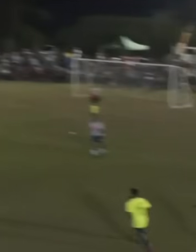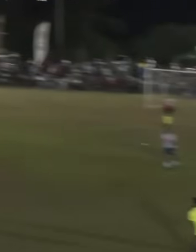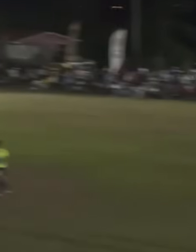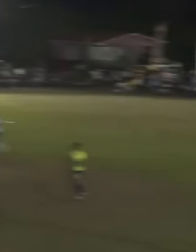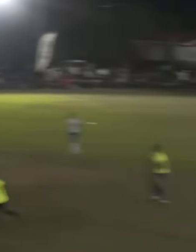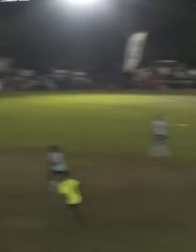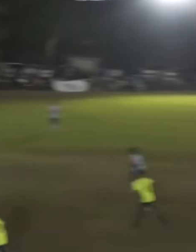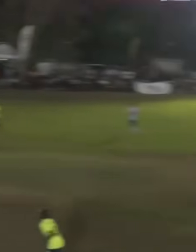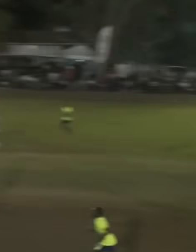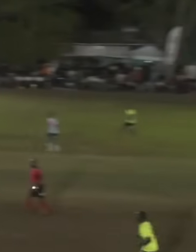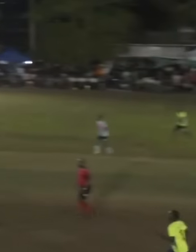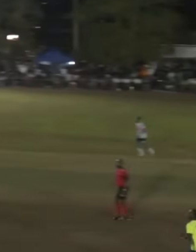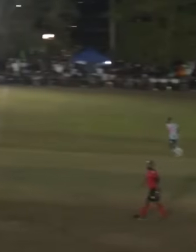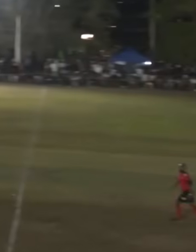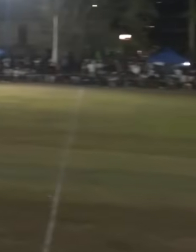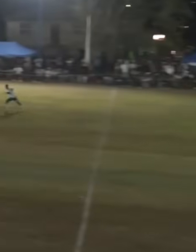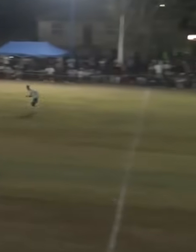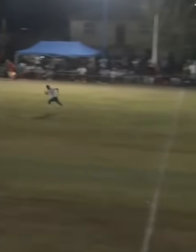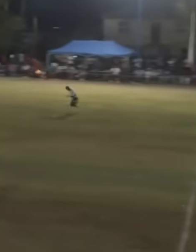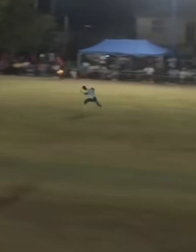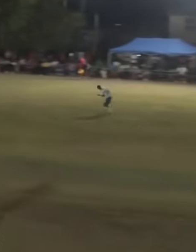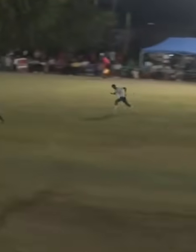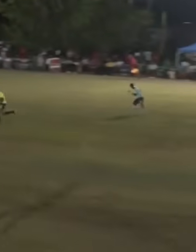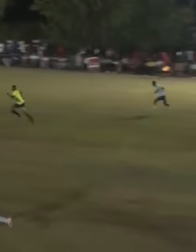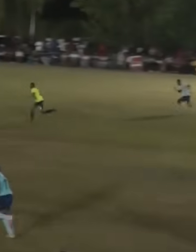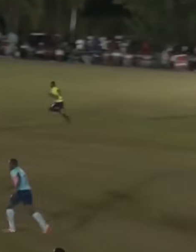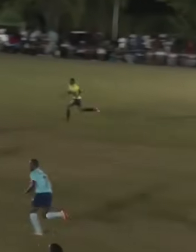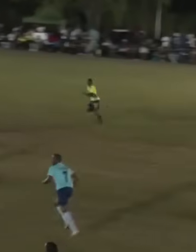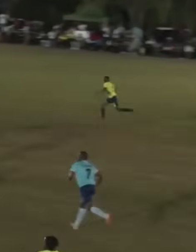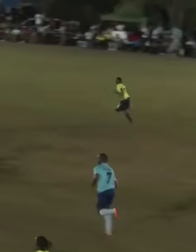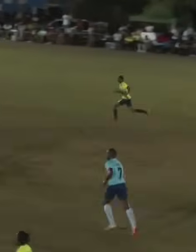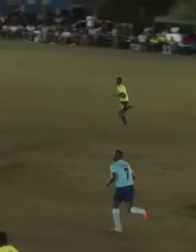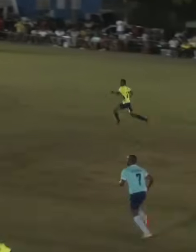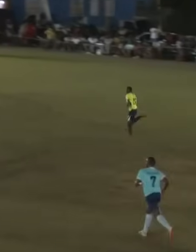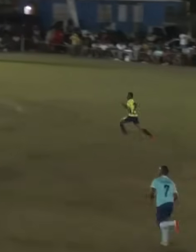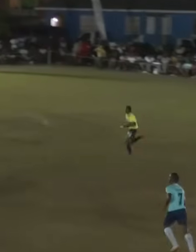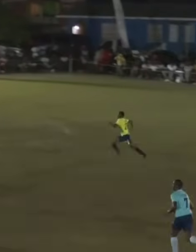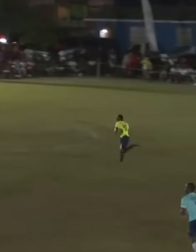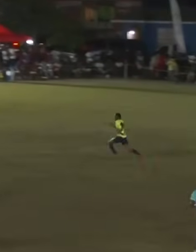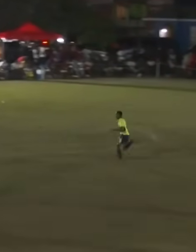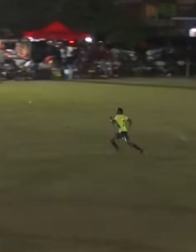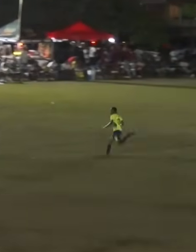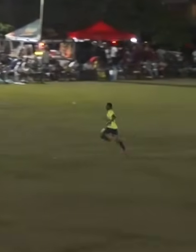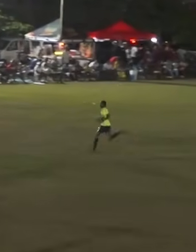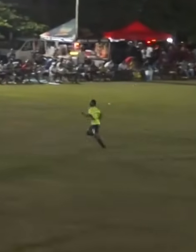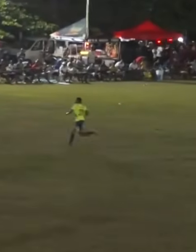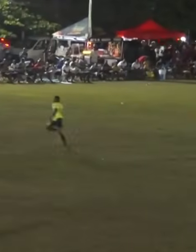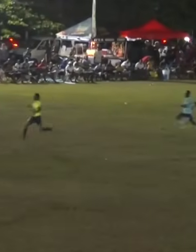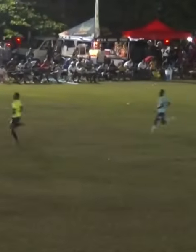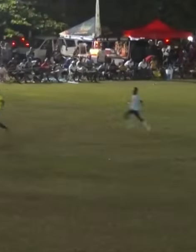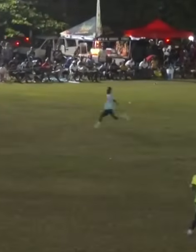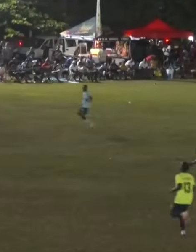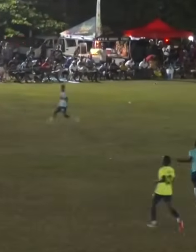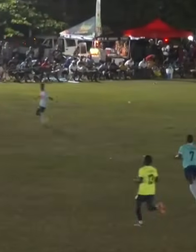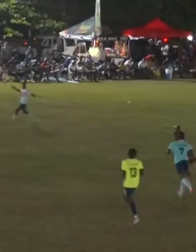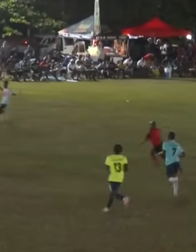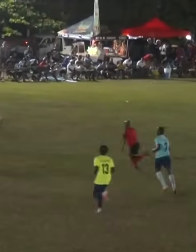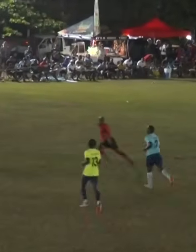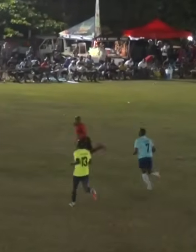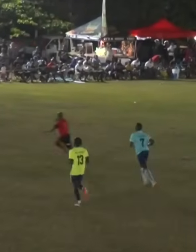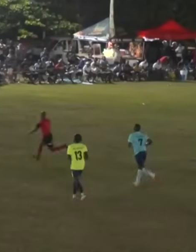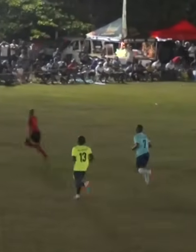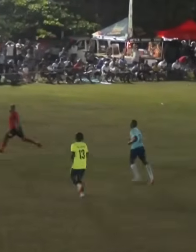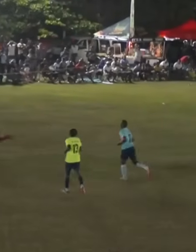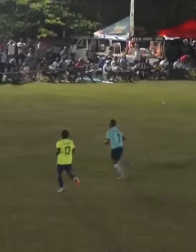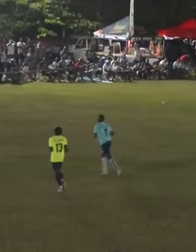the 10th minute. Jaheim Headley pings this ball to Shaquille Bell, who waits for the contact in the box. Referee